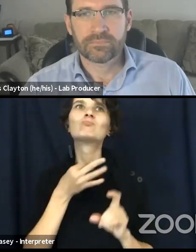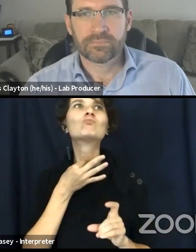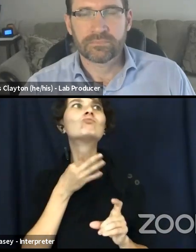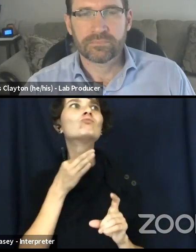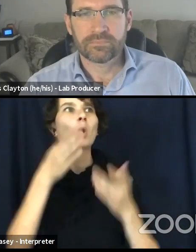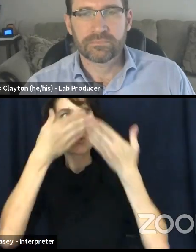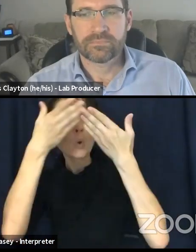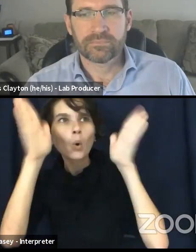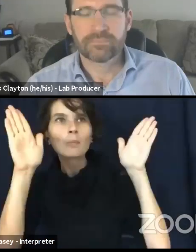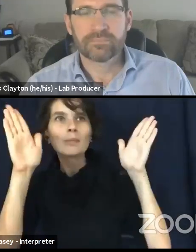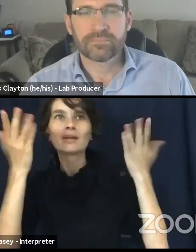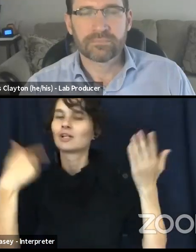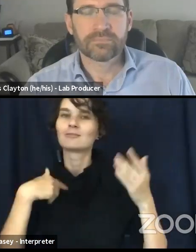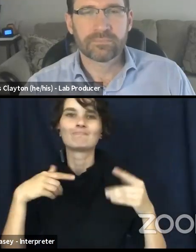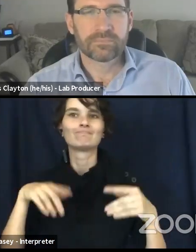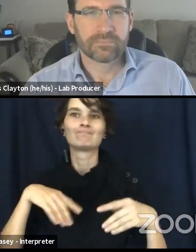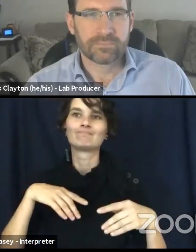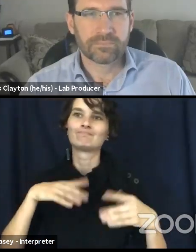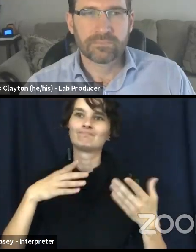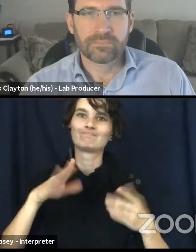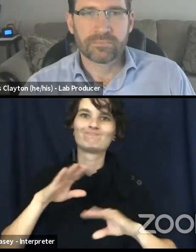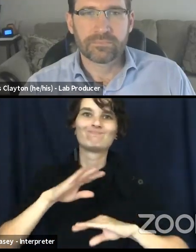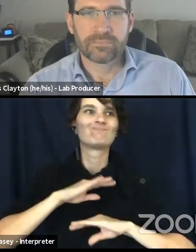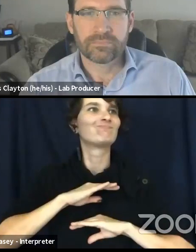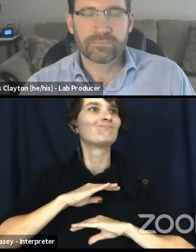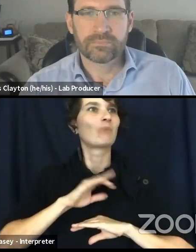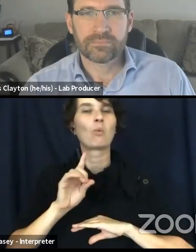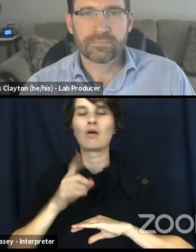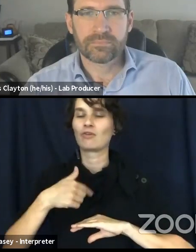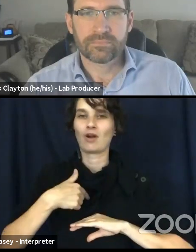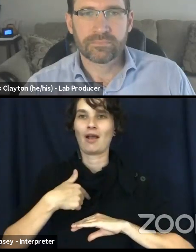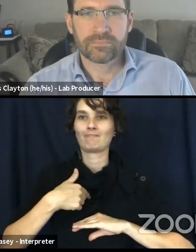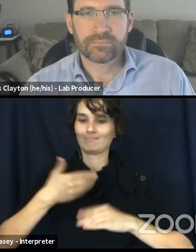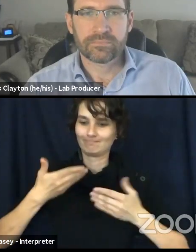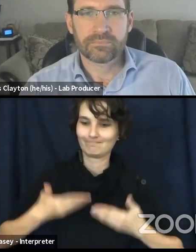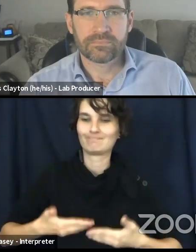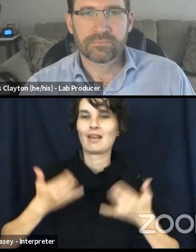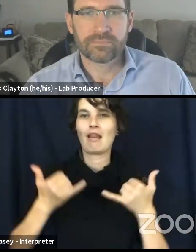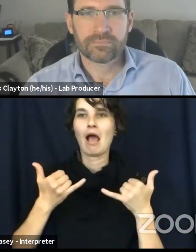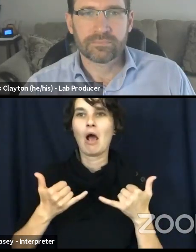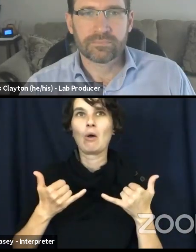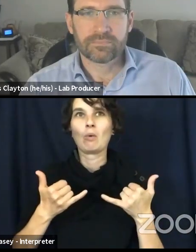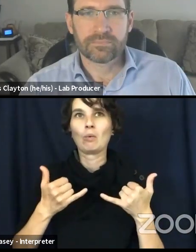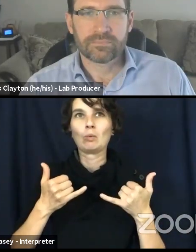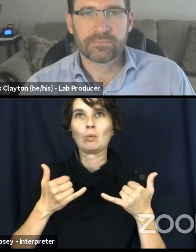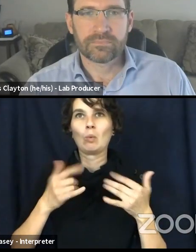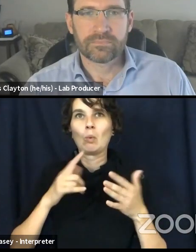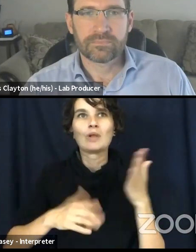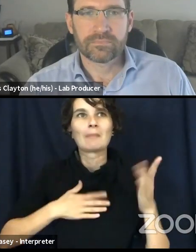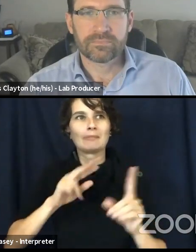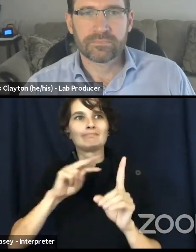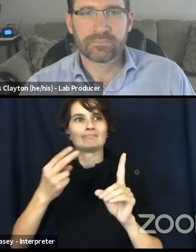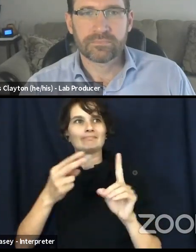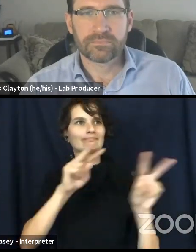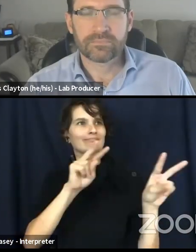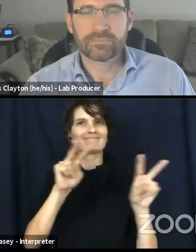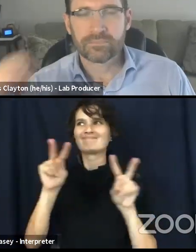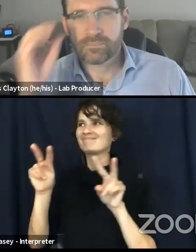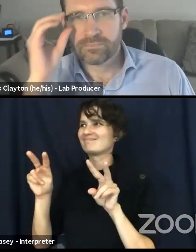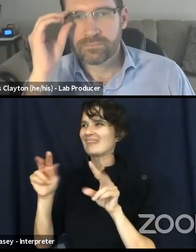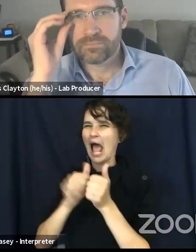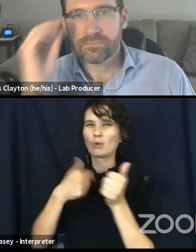was and where it was. And from that distance, whatever it was, what can I see, and what do I understand about it?